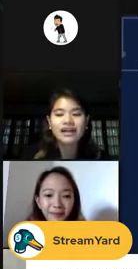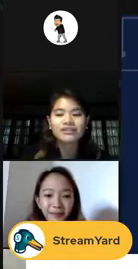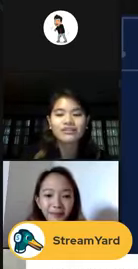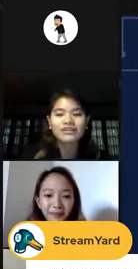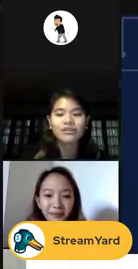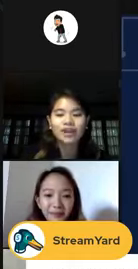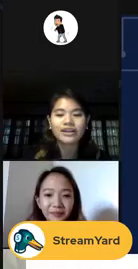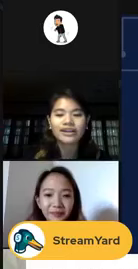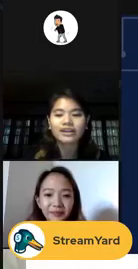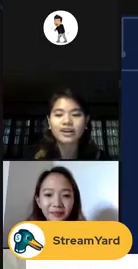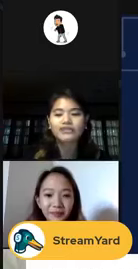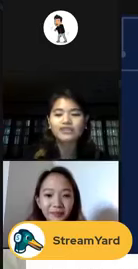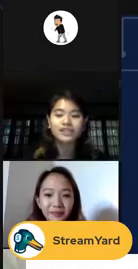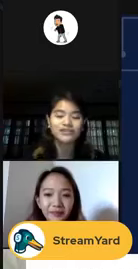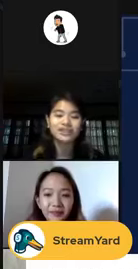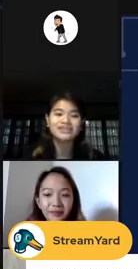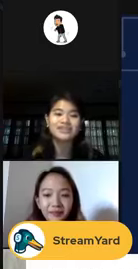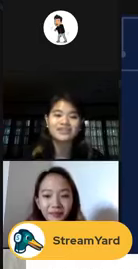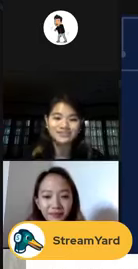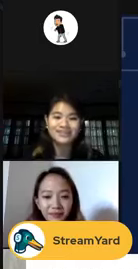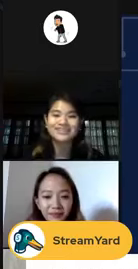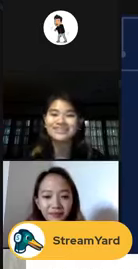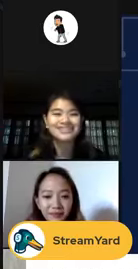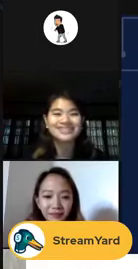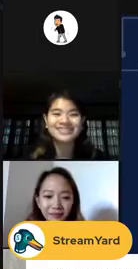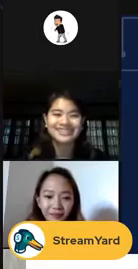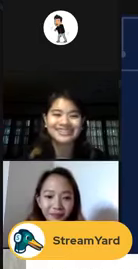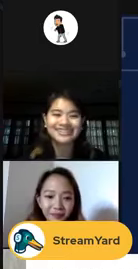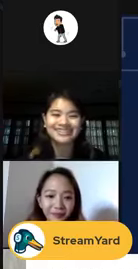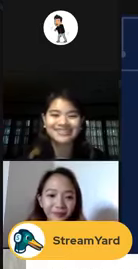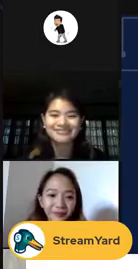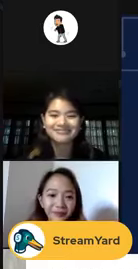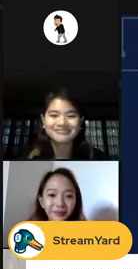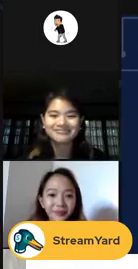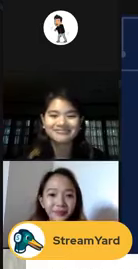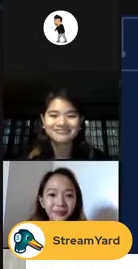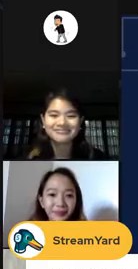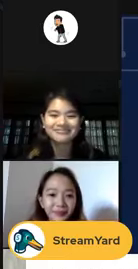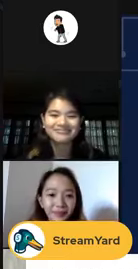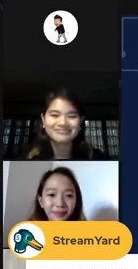Roiland Merlang, for the awarding of certificates to the speakers.